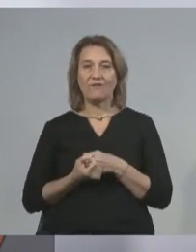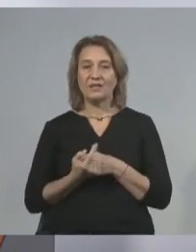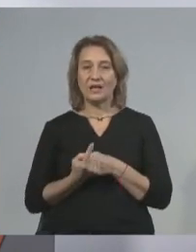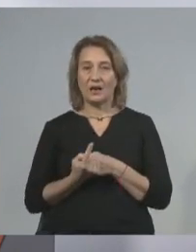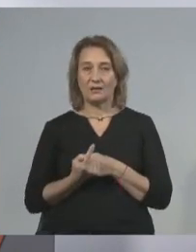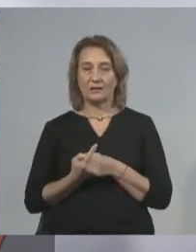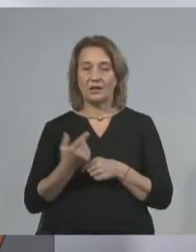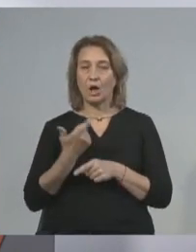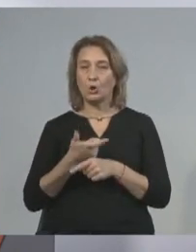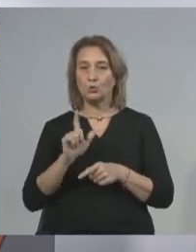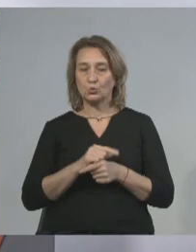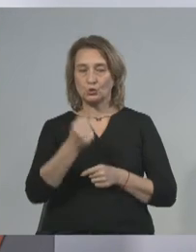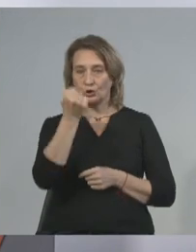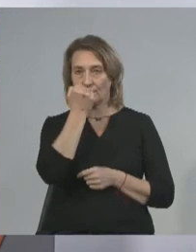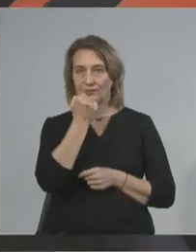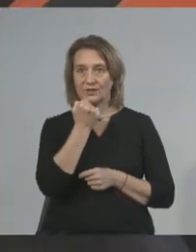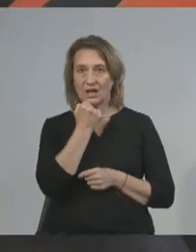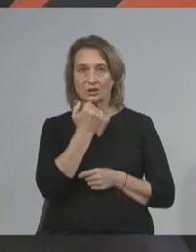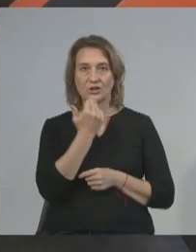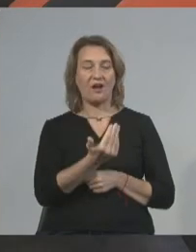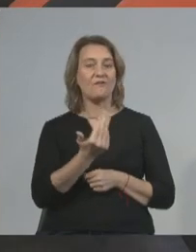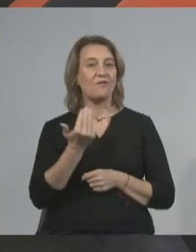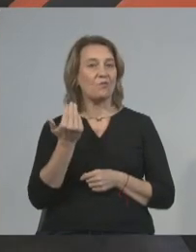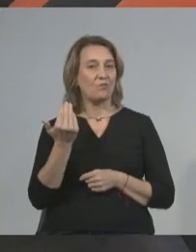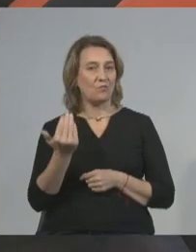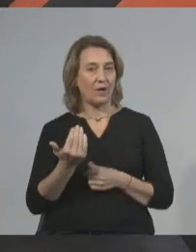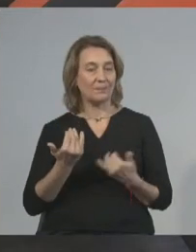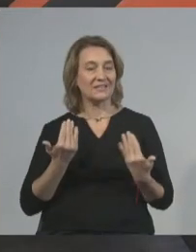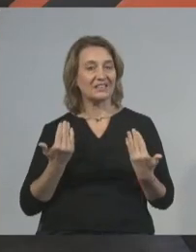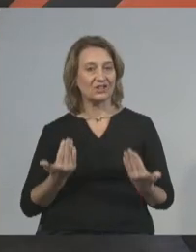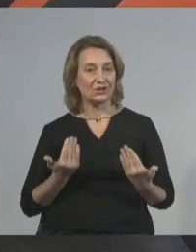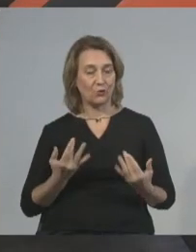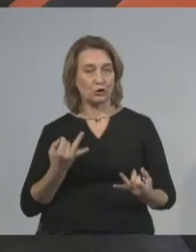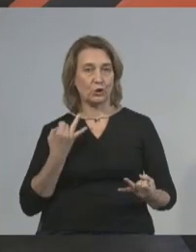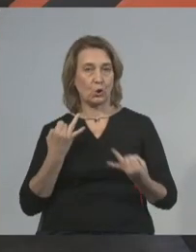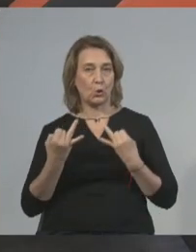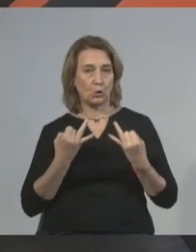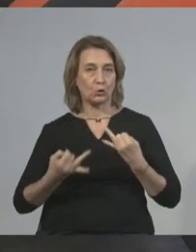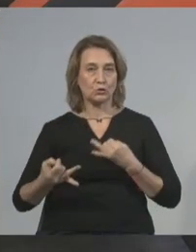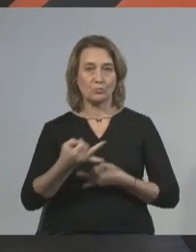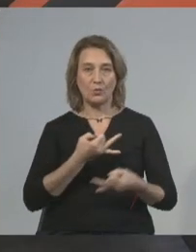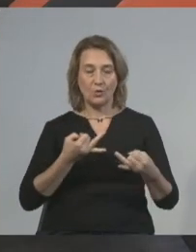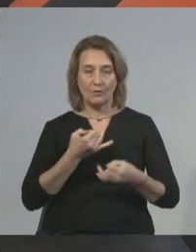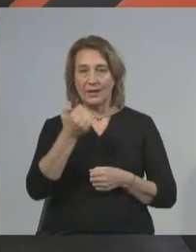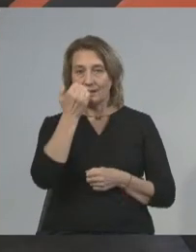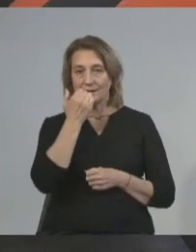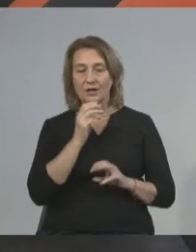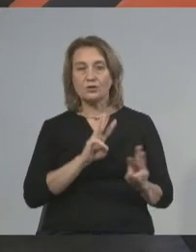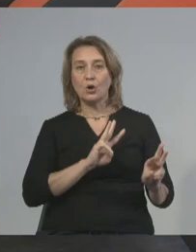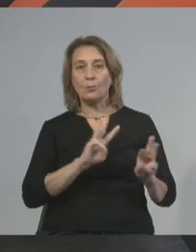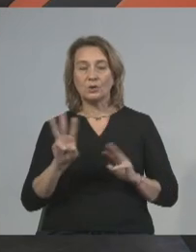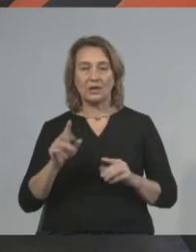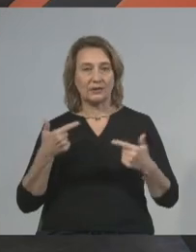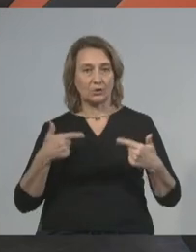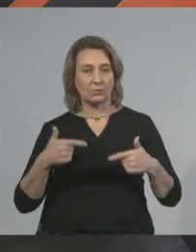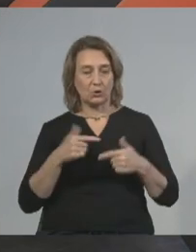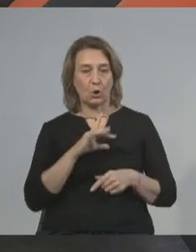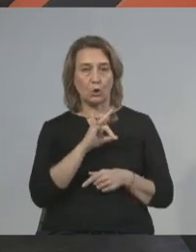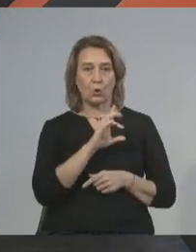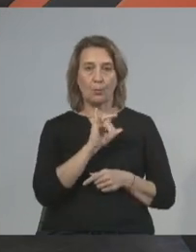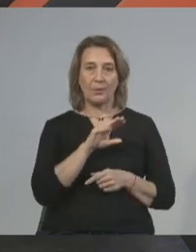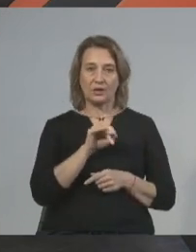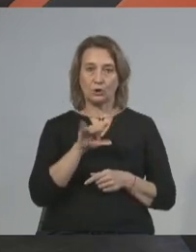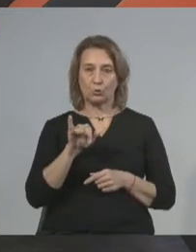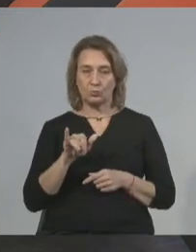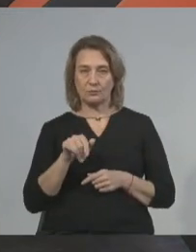events which happen every day i am grateful to all of you for this discussion i'm very